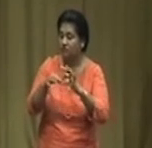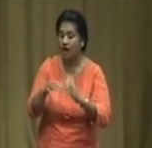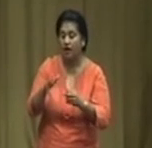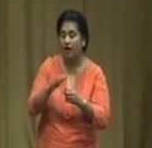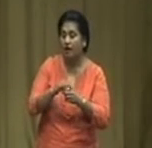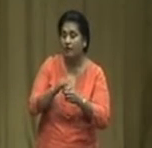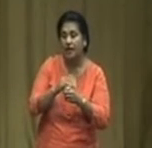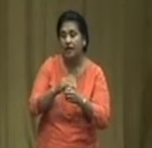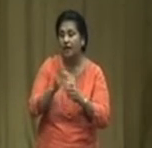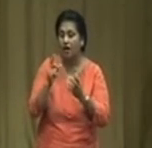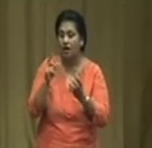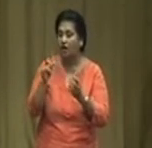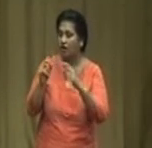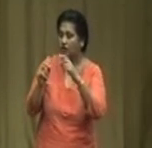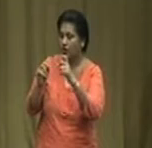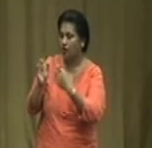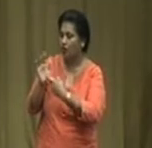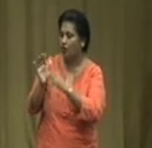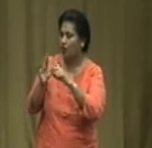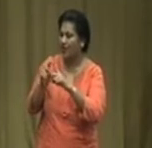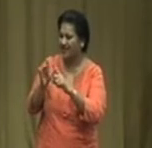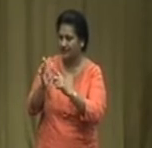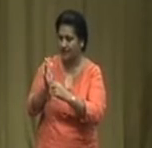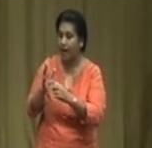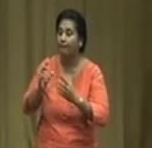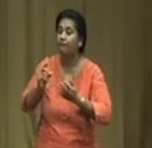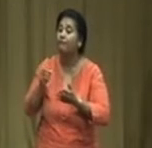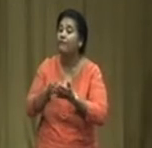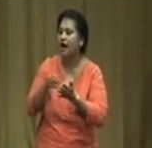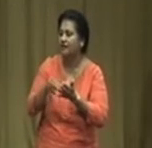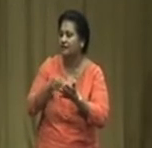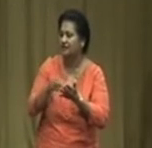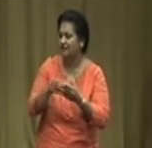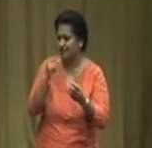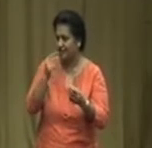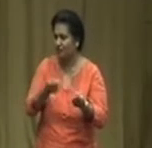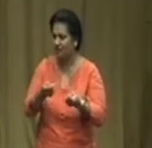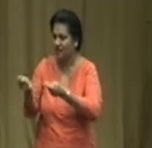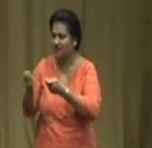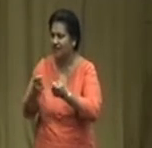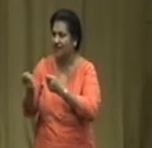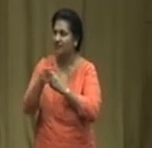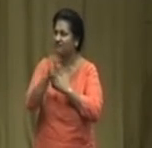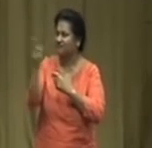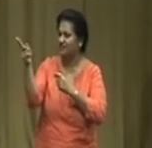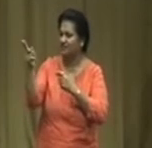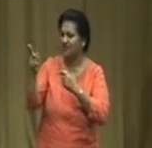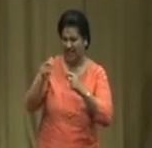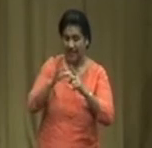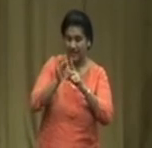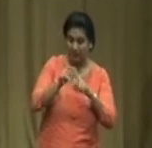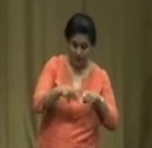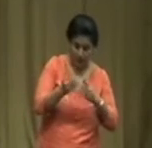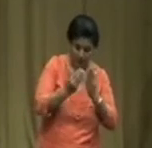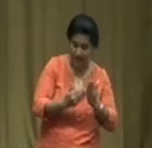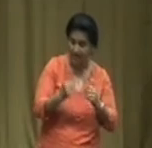of credit transfer and credit accumulation guidelines which have been approved unanimously through the network, and we have in fact drafted the